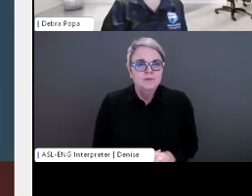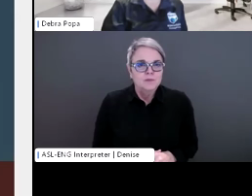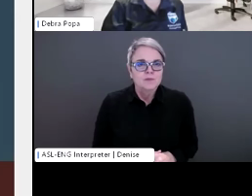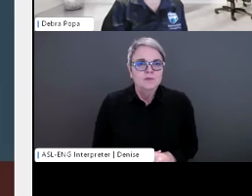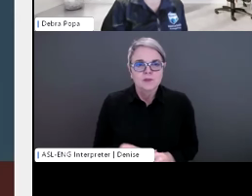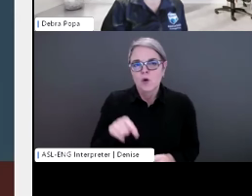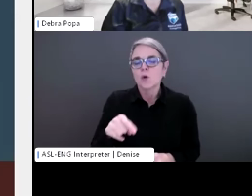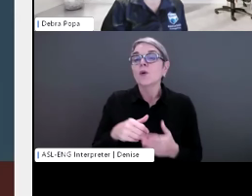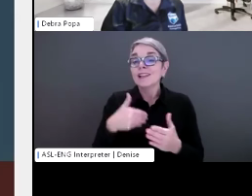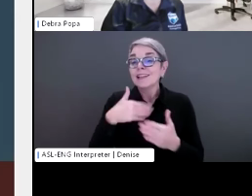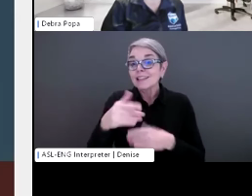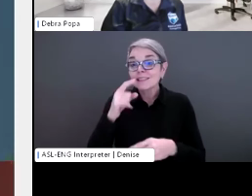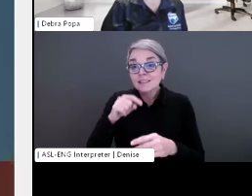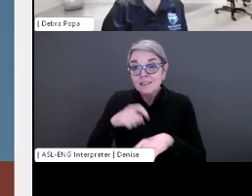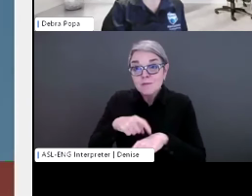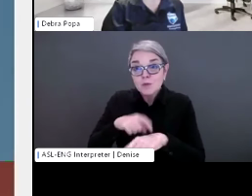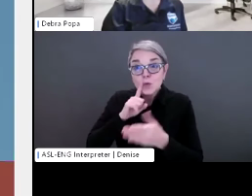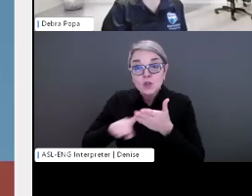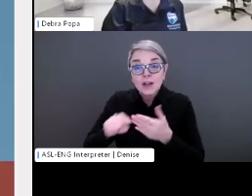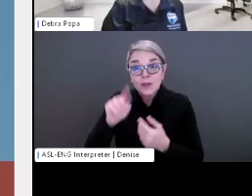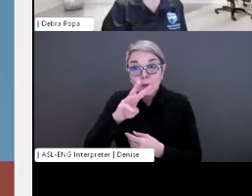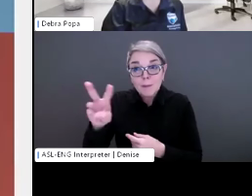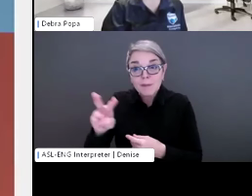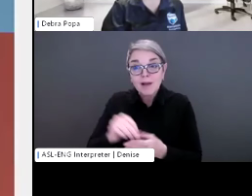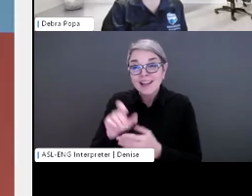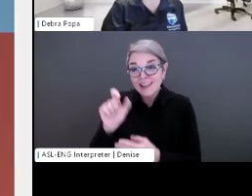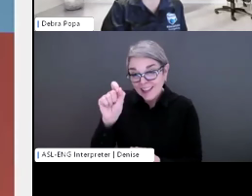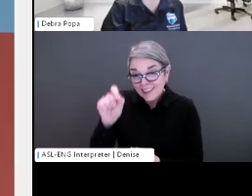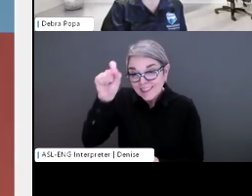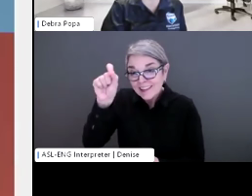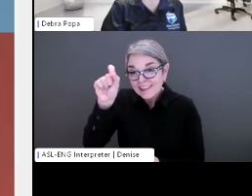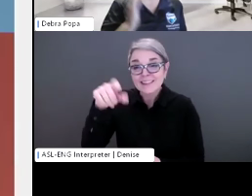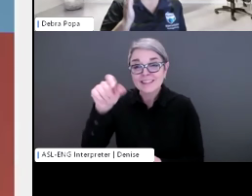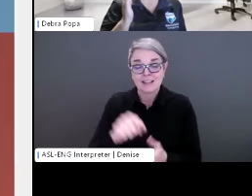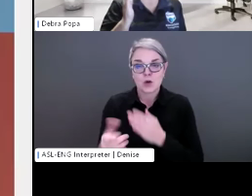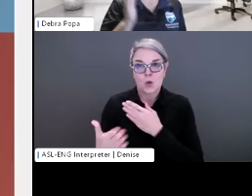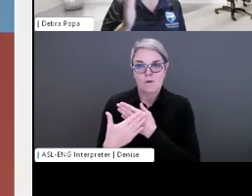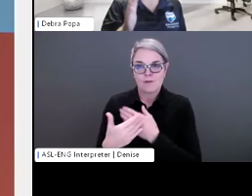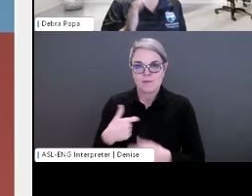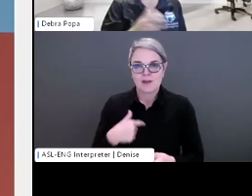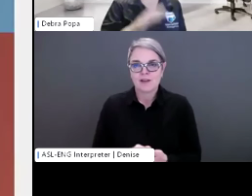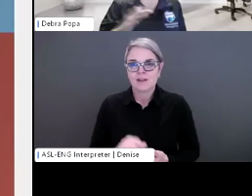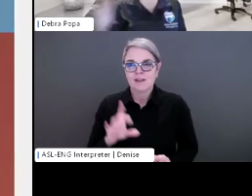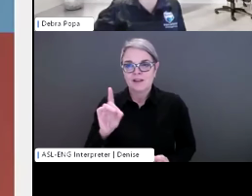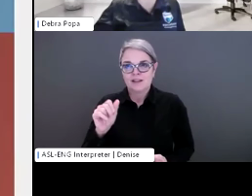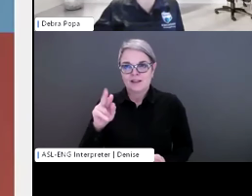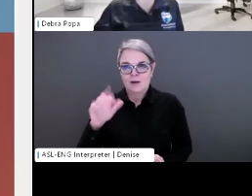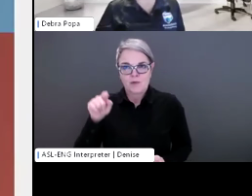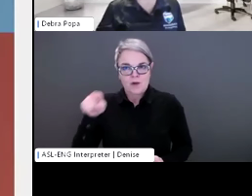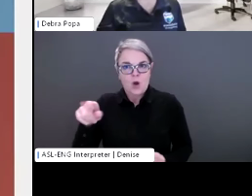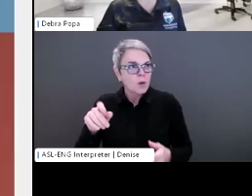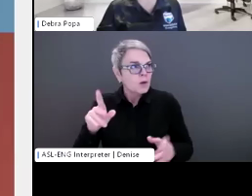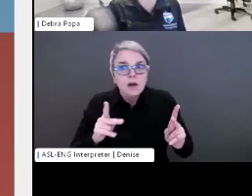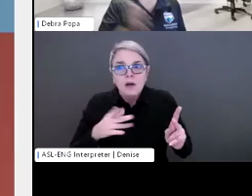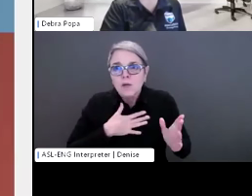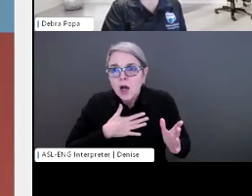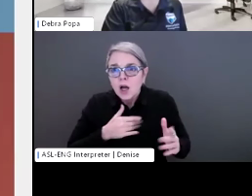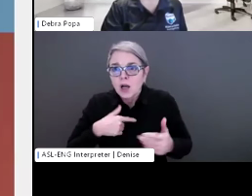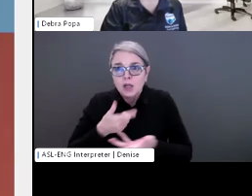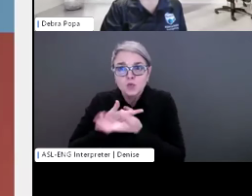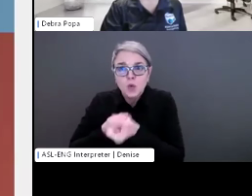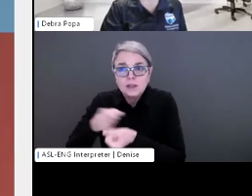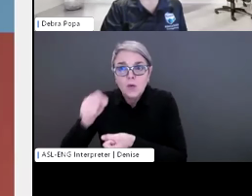notify me. And explain That's why people wonderful. can trust this site, because I think a lot of people are like, "What? Wait a minute, I'm not supposed to give out my email address. Why would I